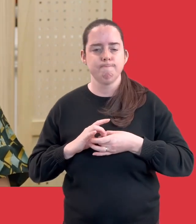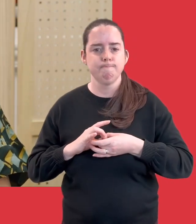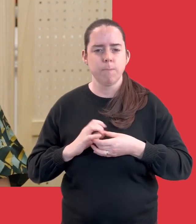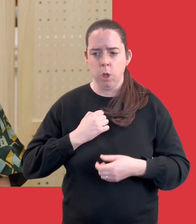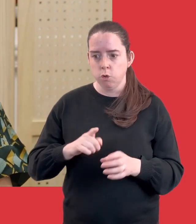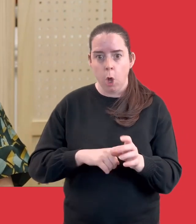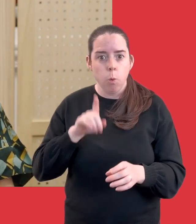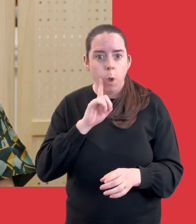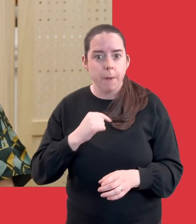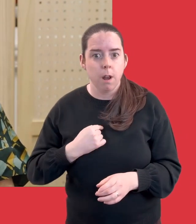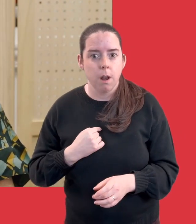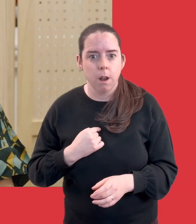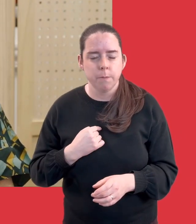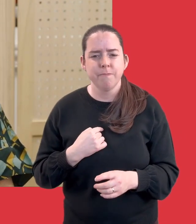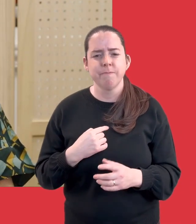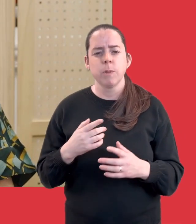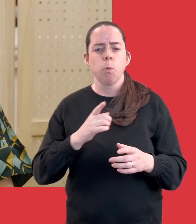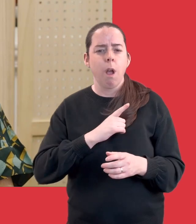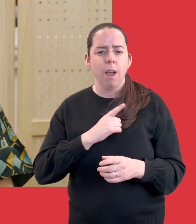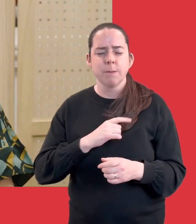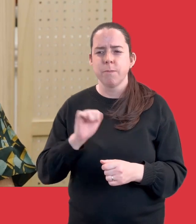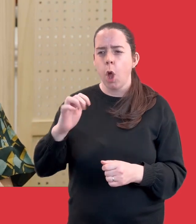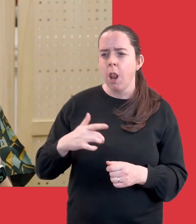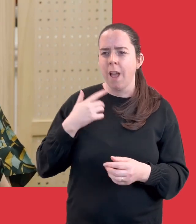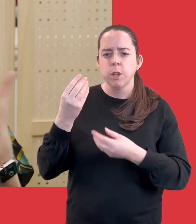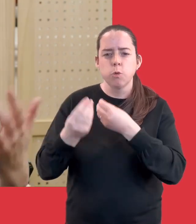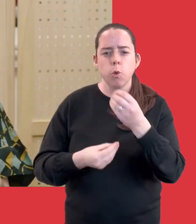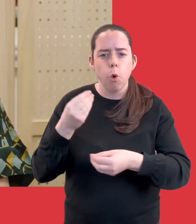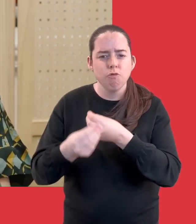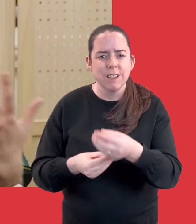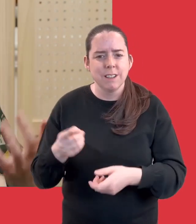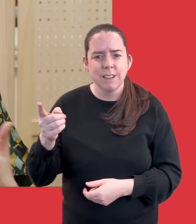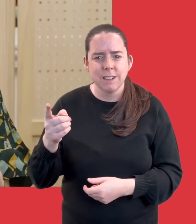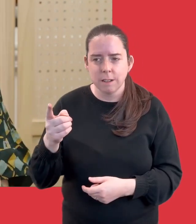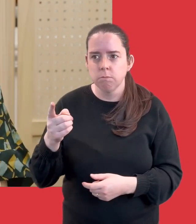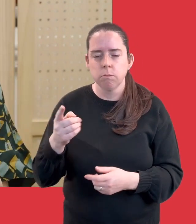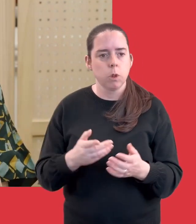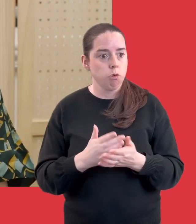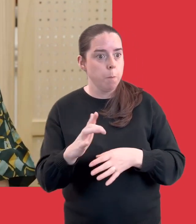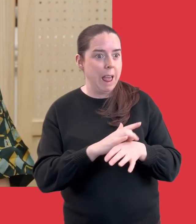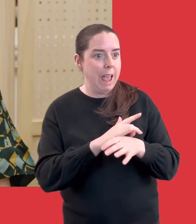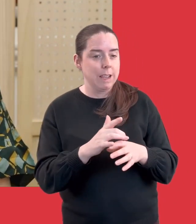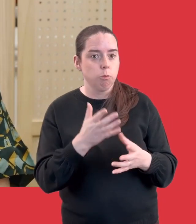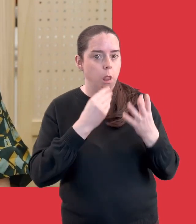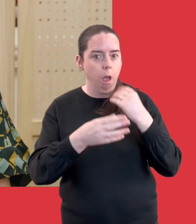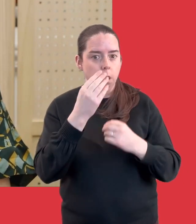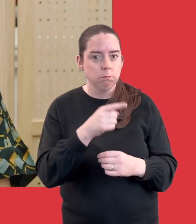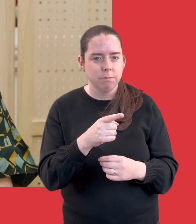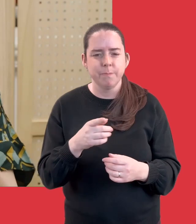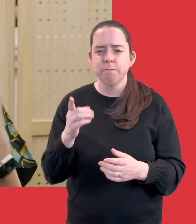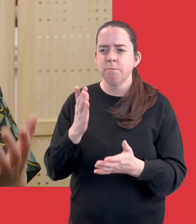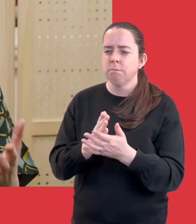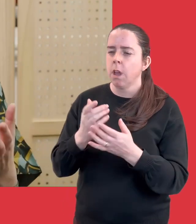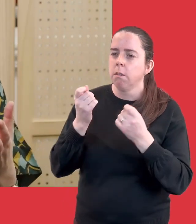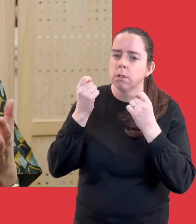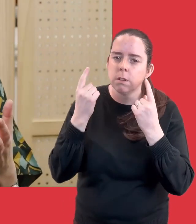young woman as well, because if you get to know her life story, as you do in this play, you understand